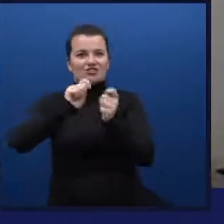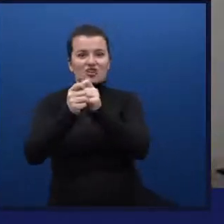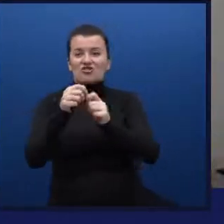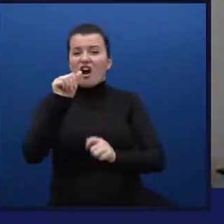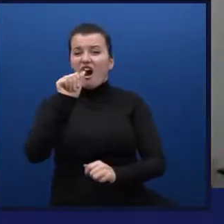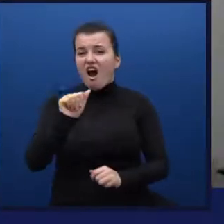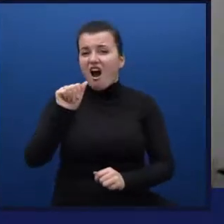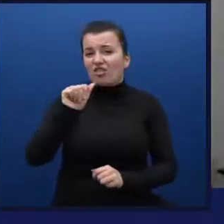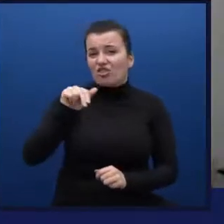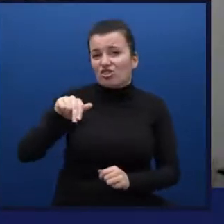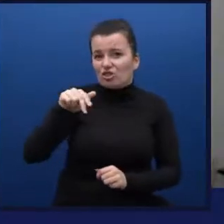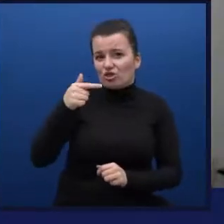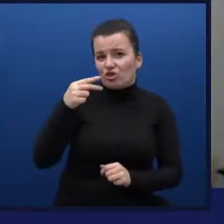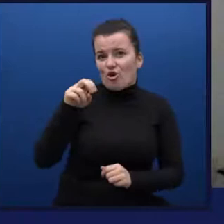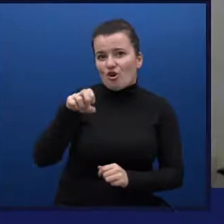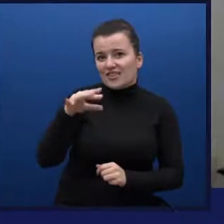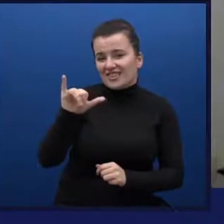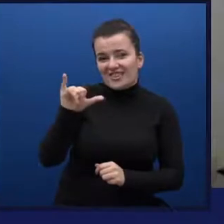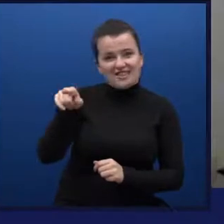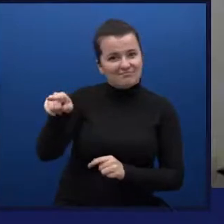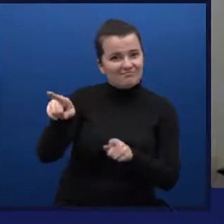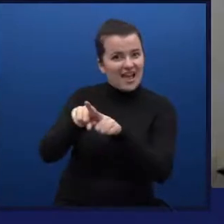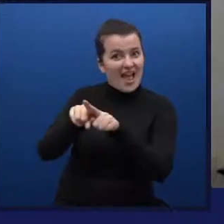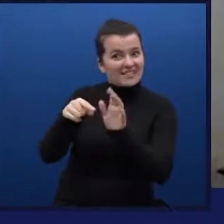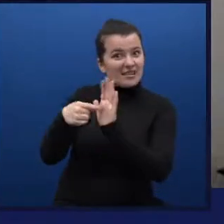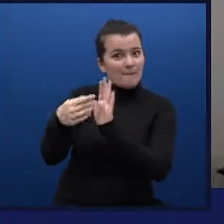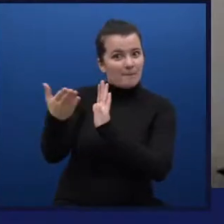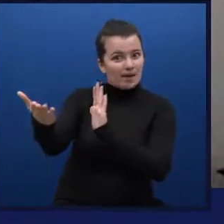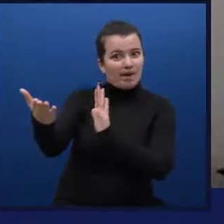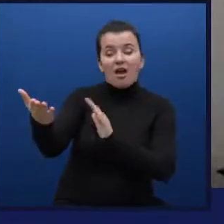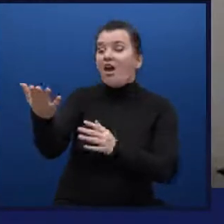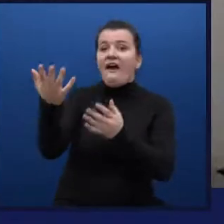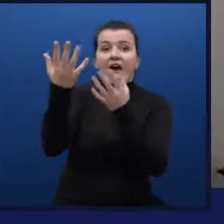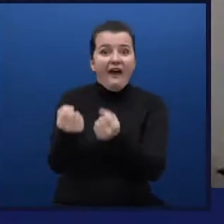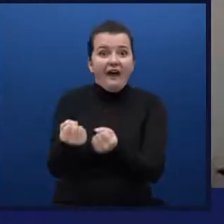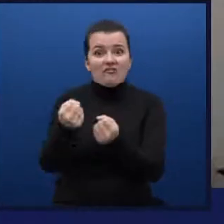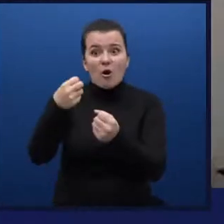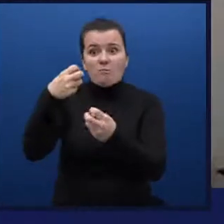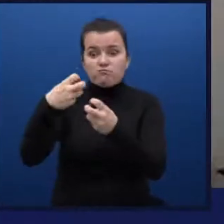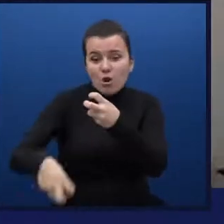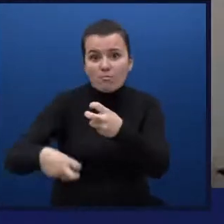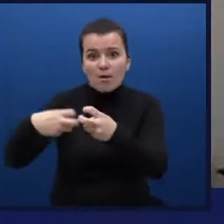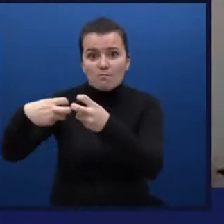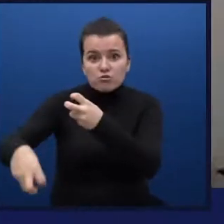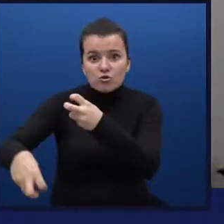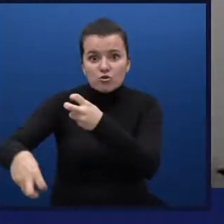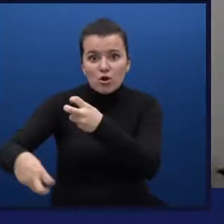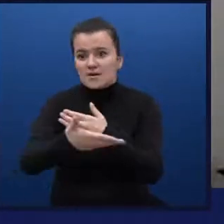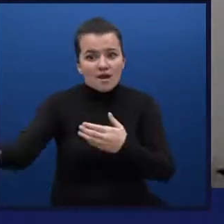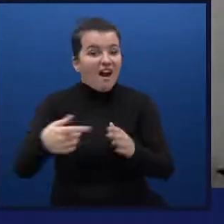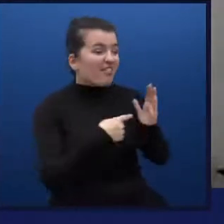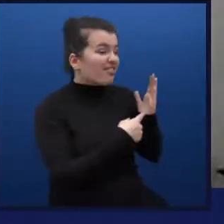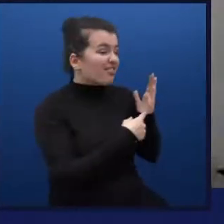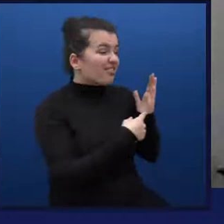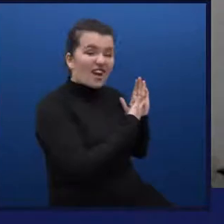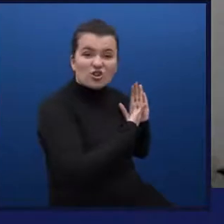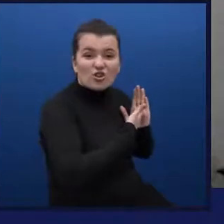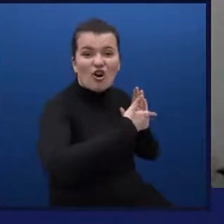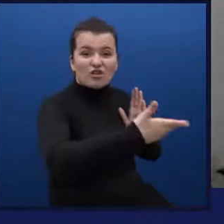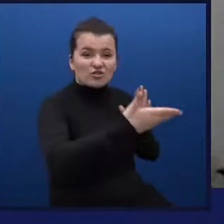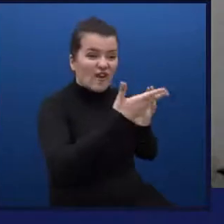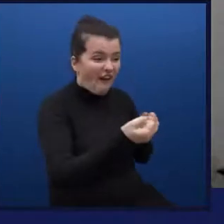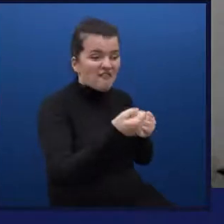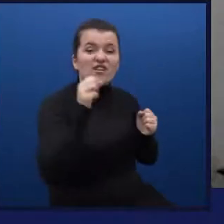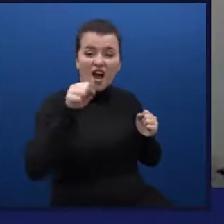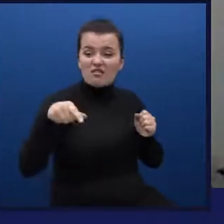the reality is now, people who have a problem, if they're technically inclined, we have technology that allows them to solve that problem,